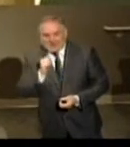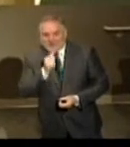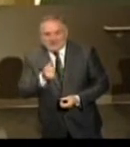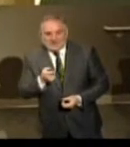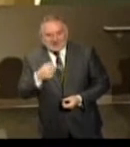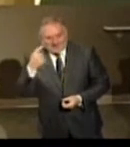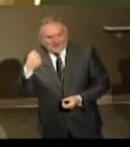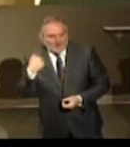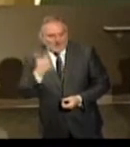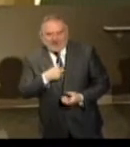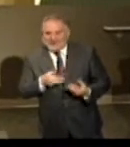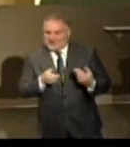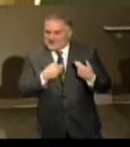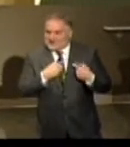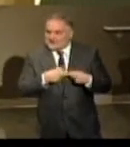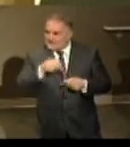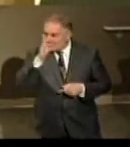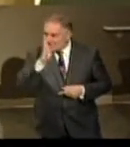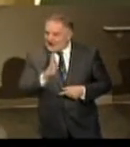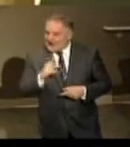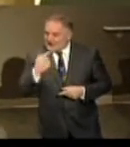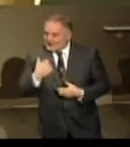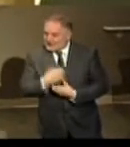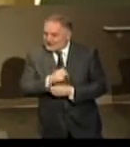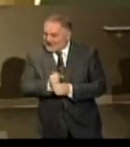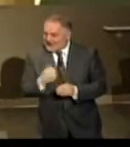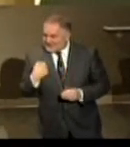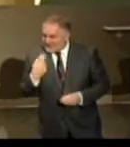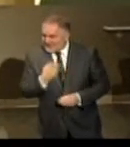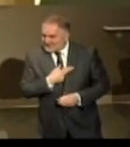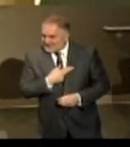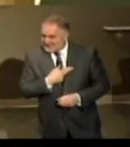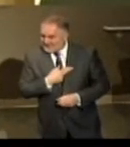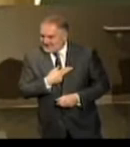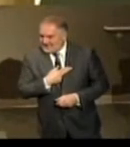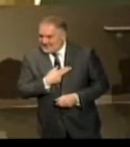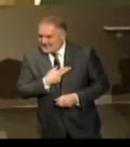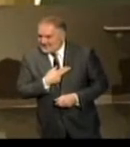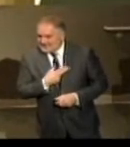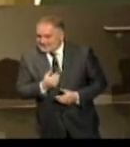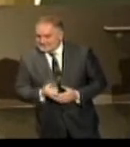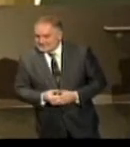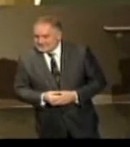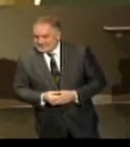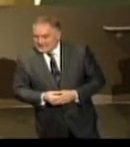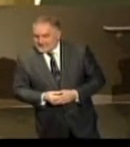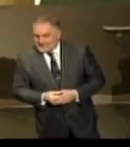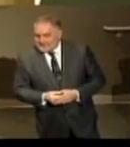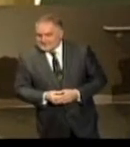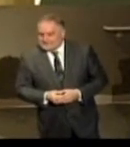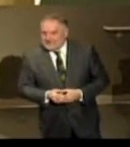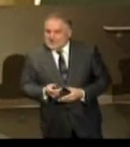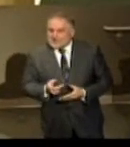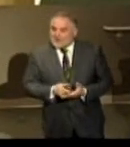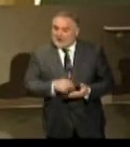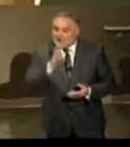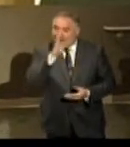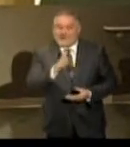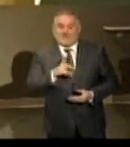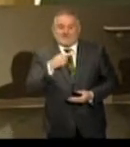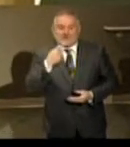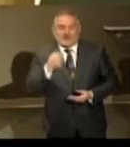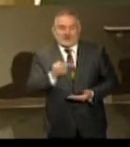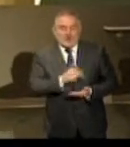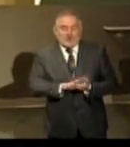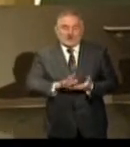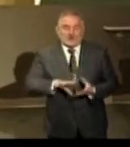responsibility to the God who created us or to anyone else, because we were made in monkeys and have no being in our life. What does God say about it? The Holy